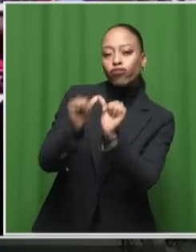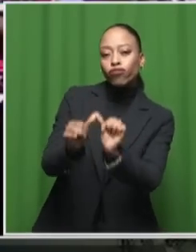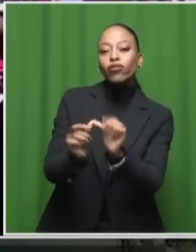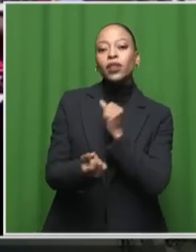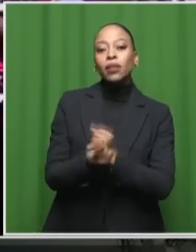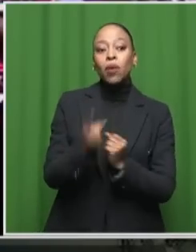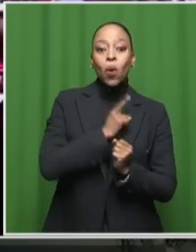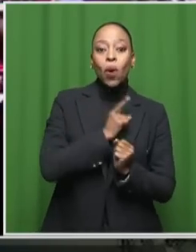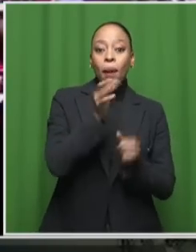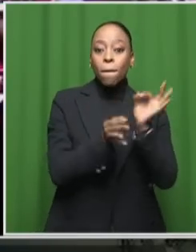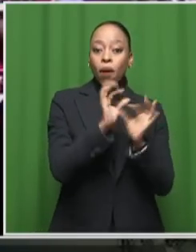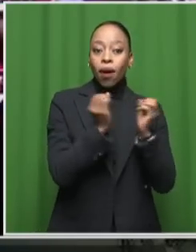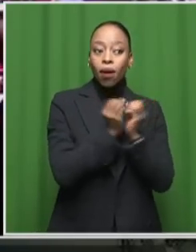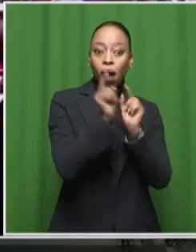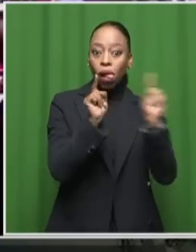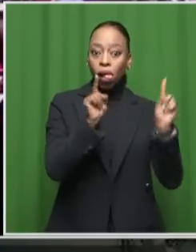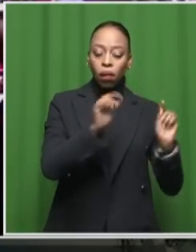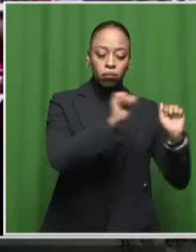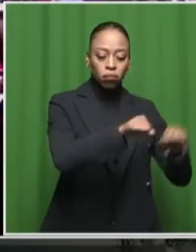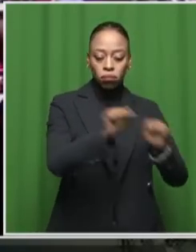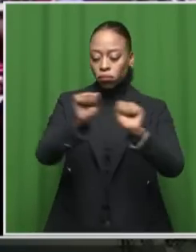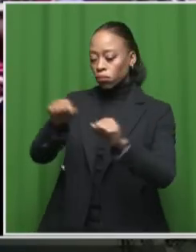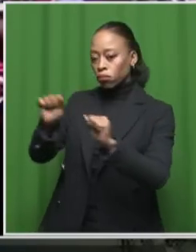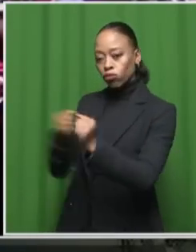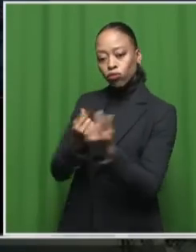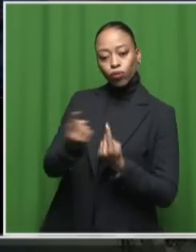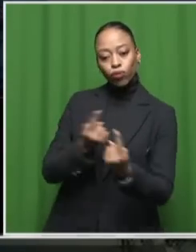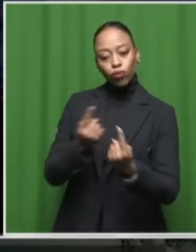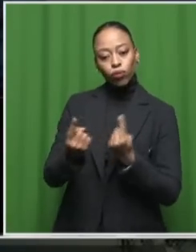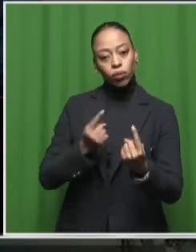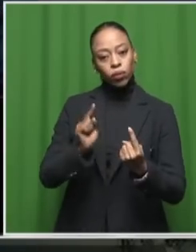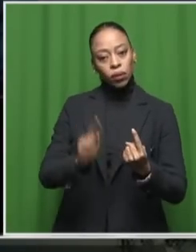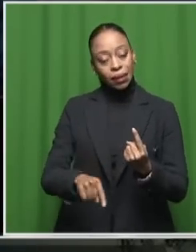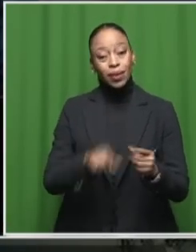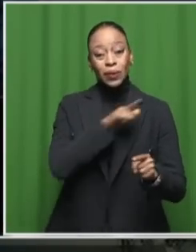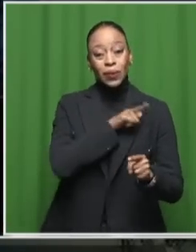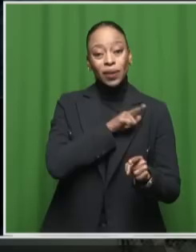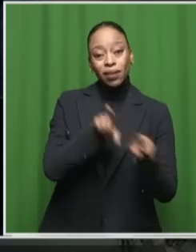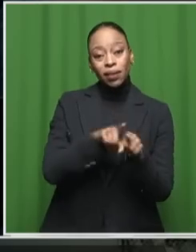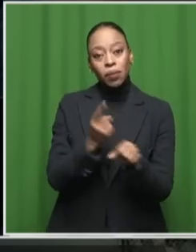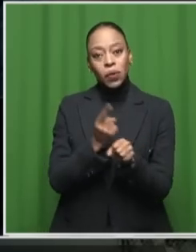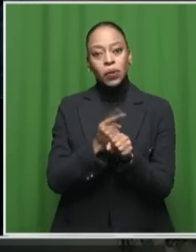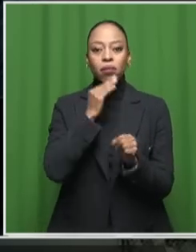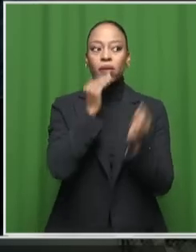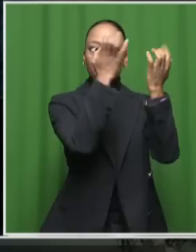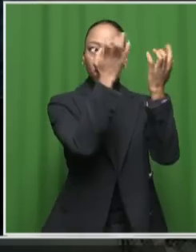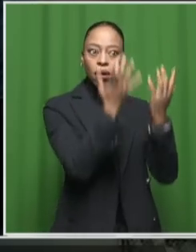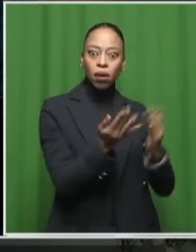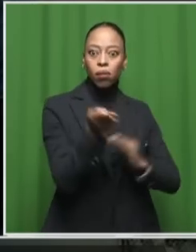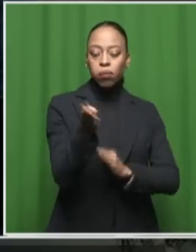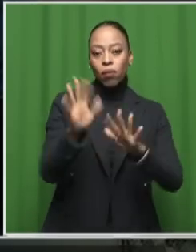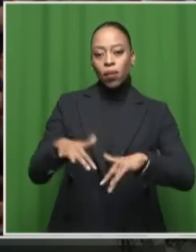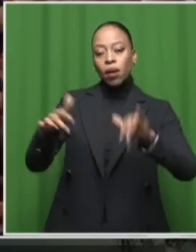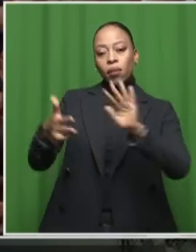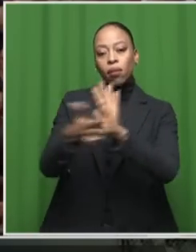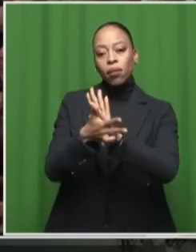reach agreements. I mean, I could, as Minister of Finance, I could effectively place a budget before Parliament and get it